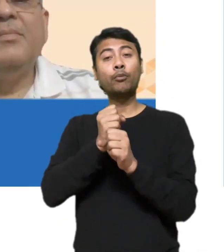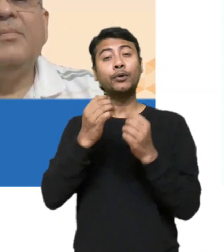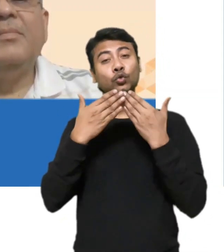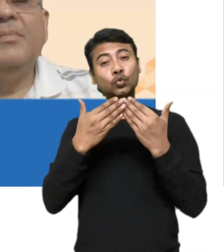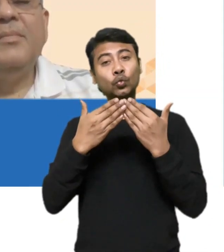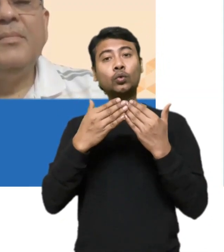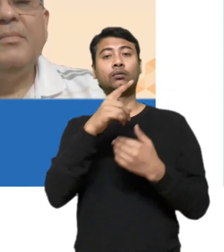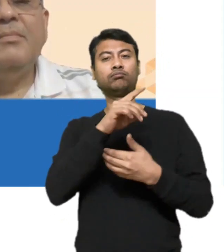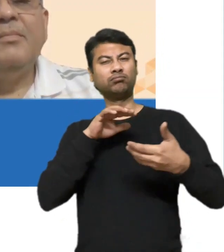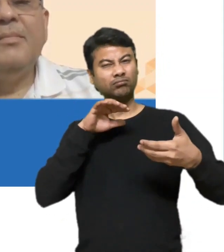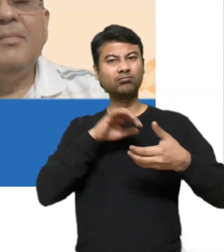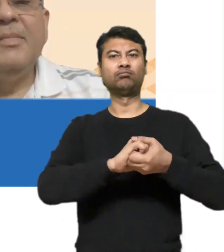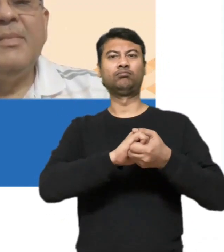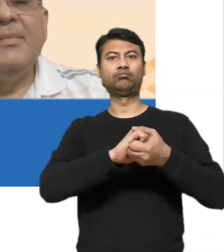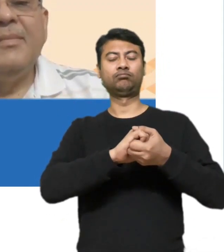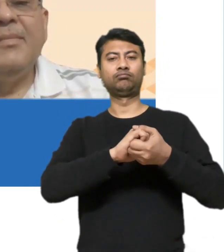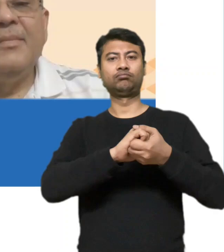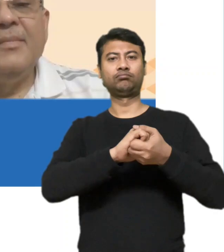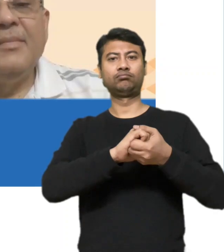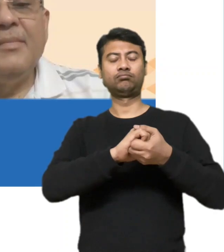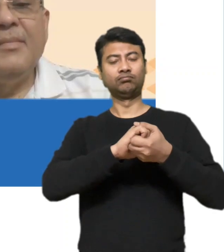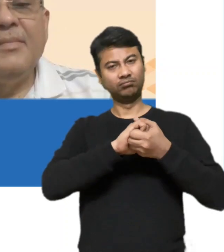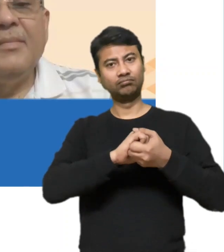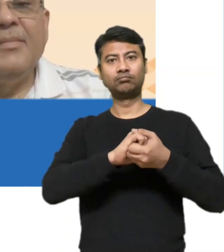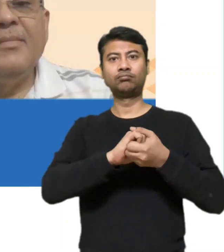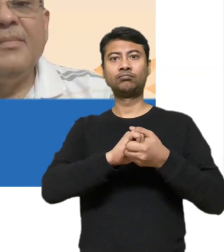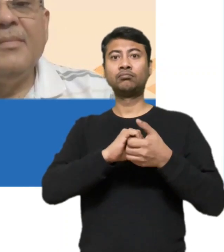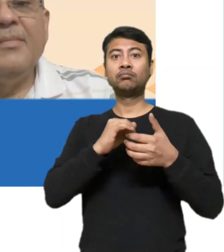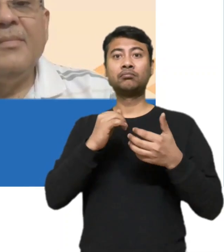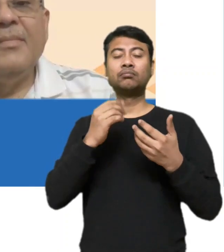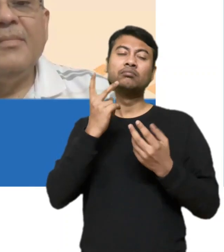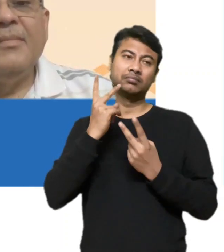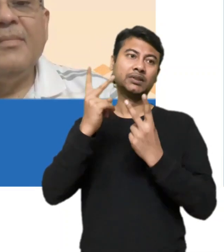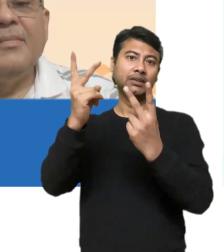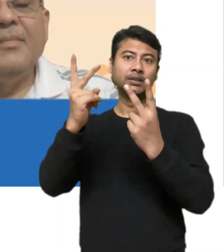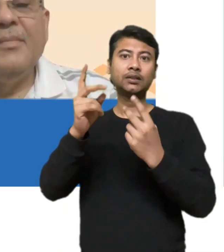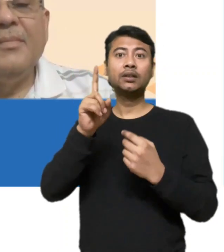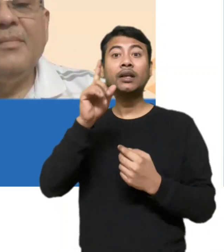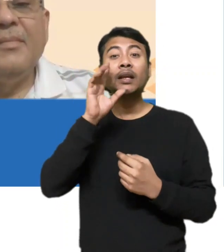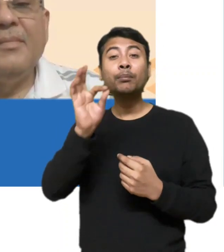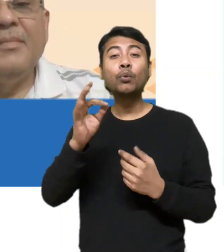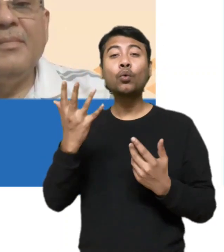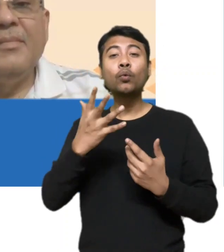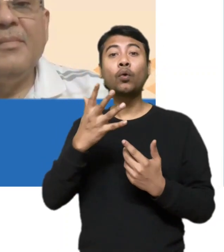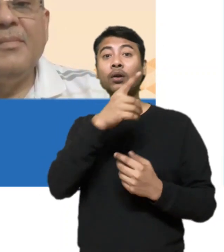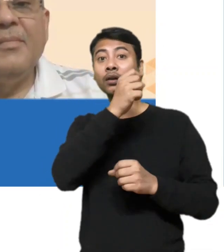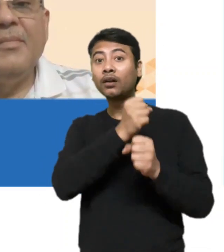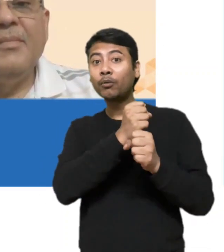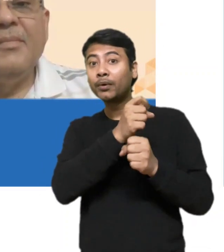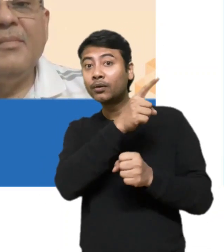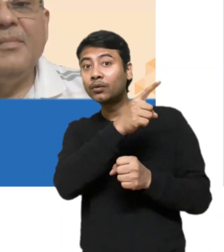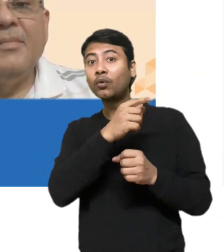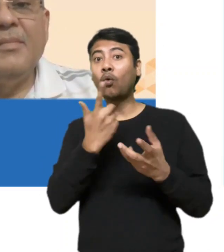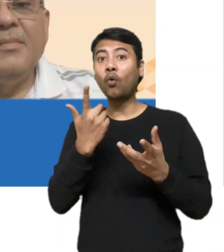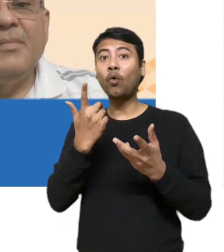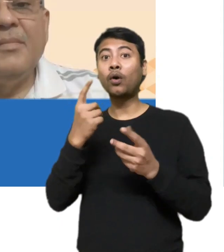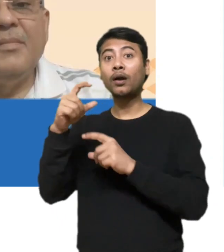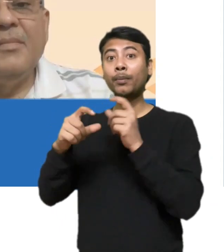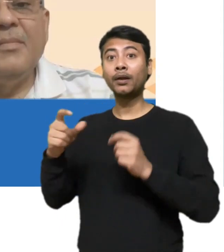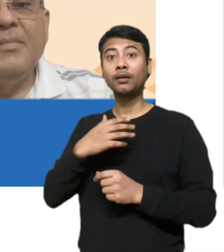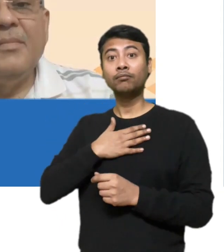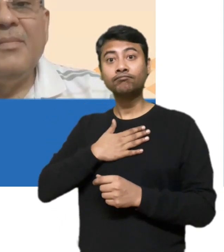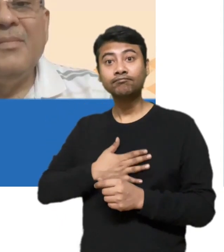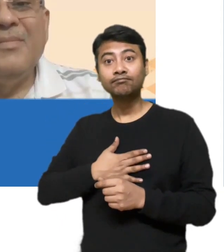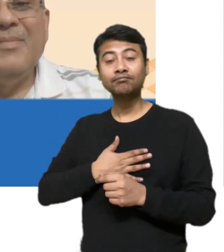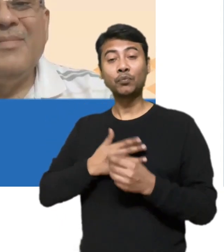So, we'll see. It really depends on the will. It really depends on, who